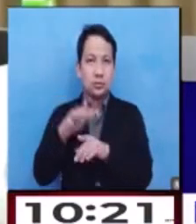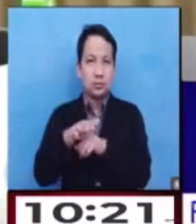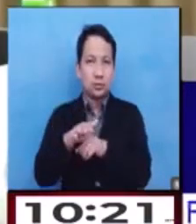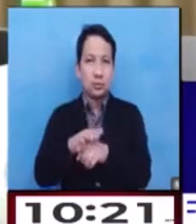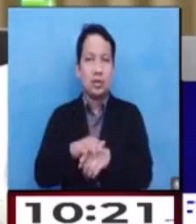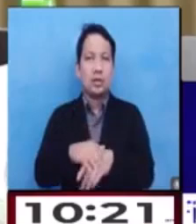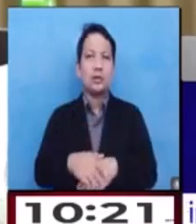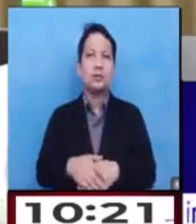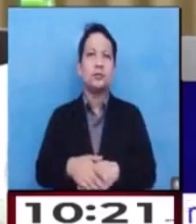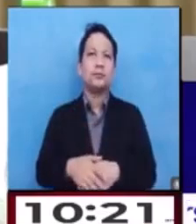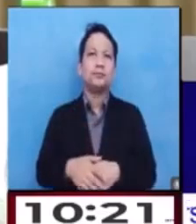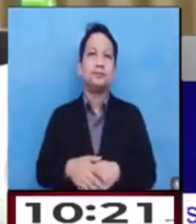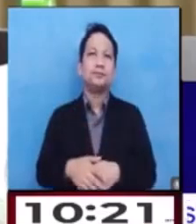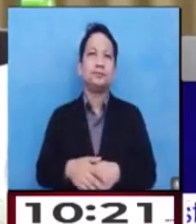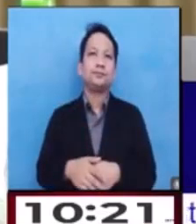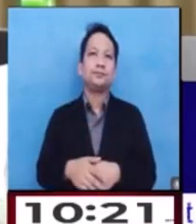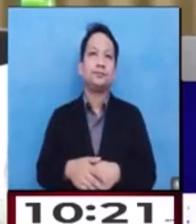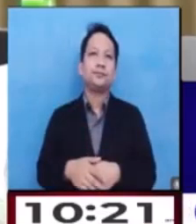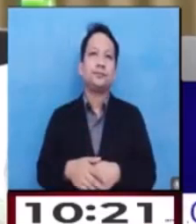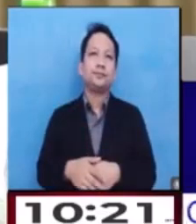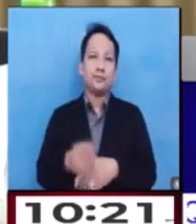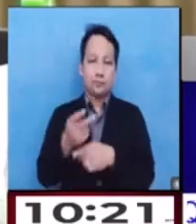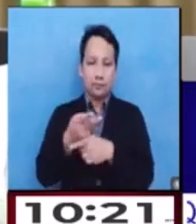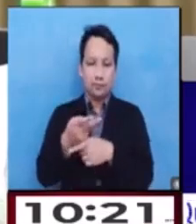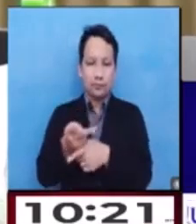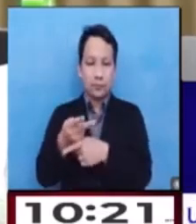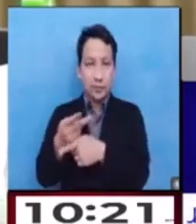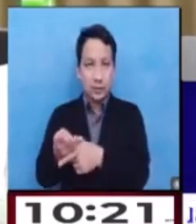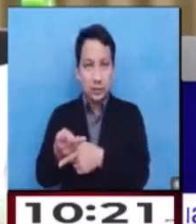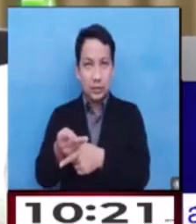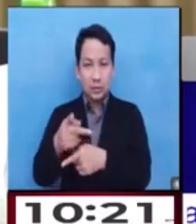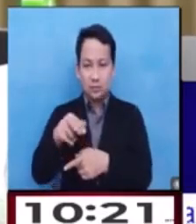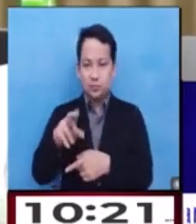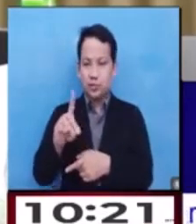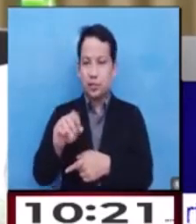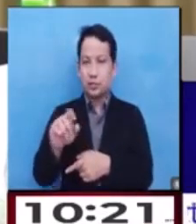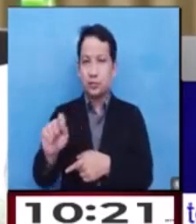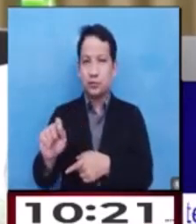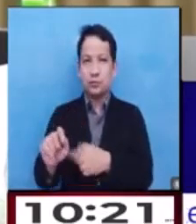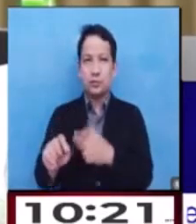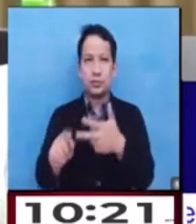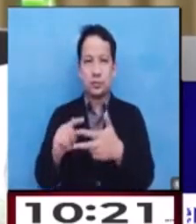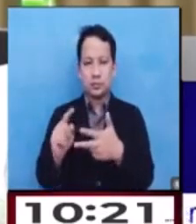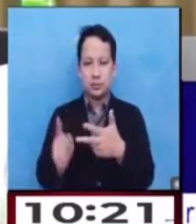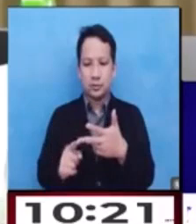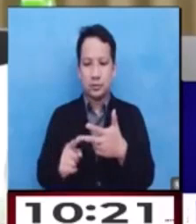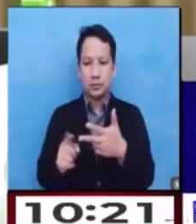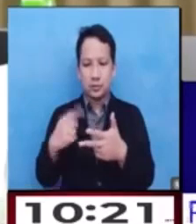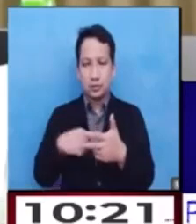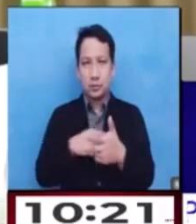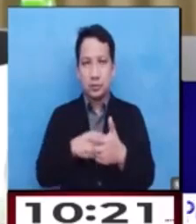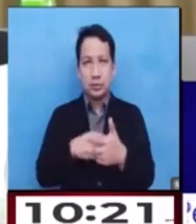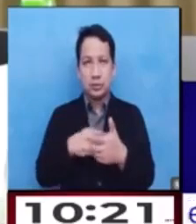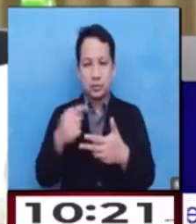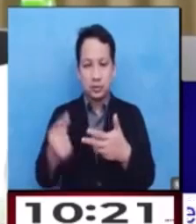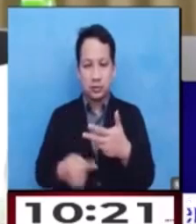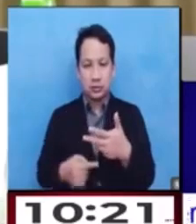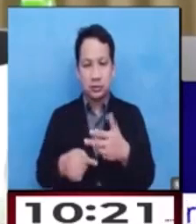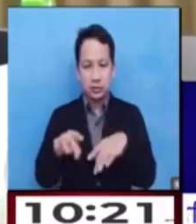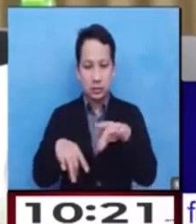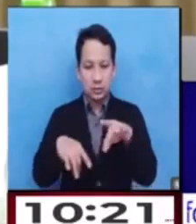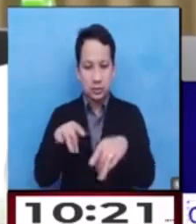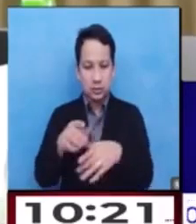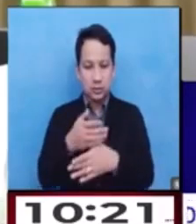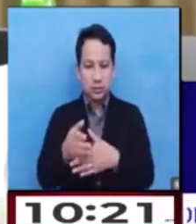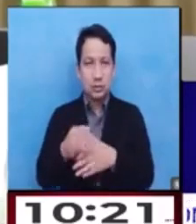Thank you. On the production side, you know, there were three items that contributed